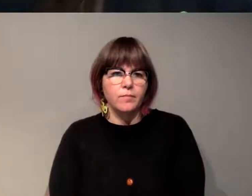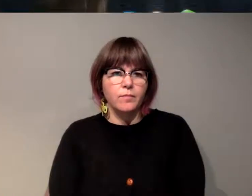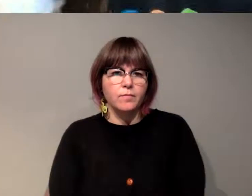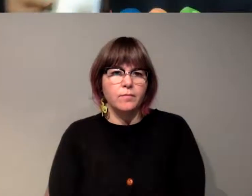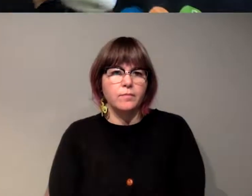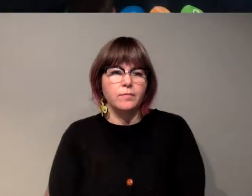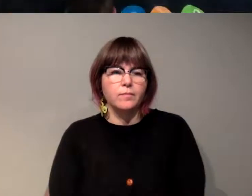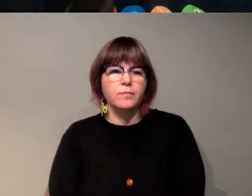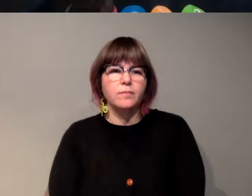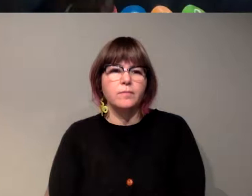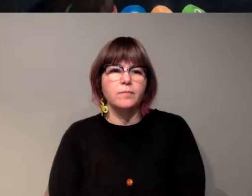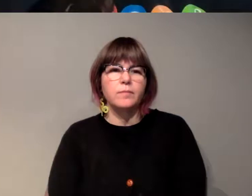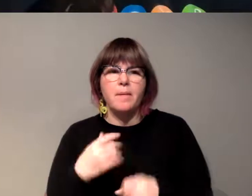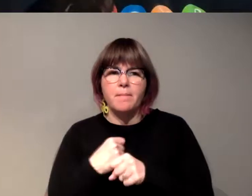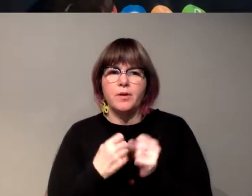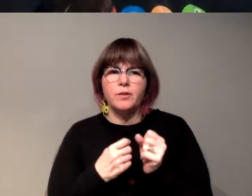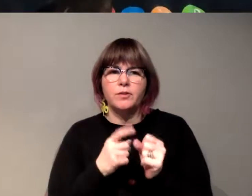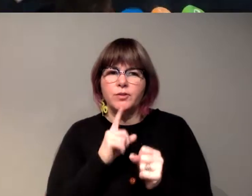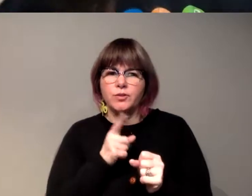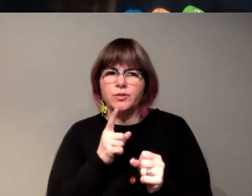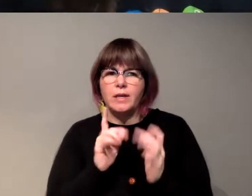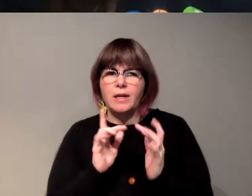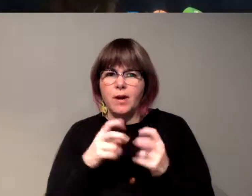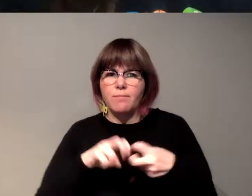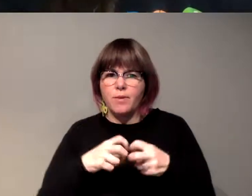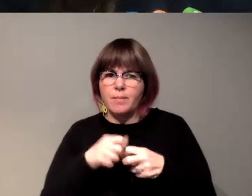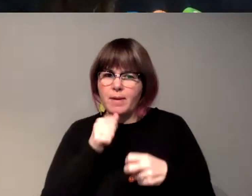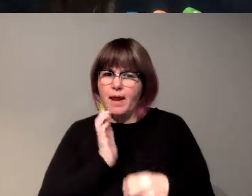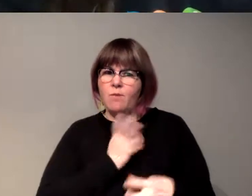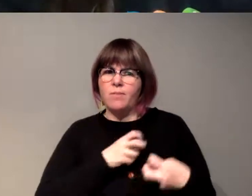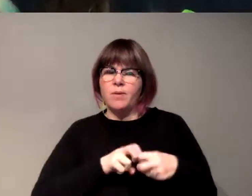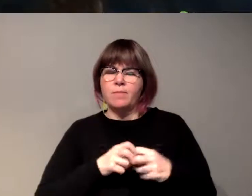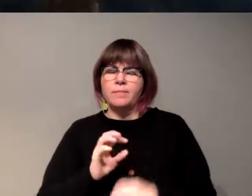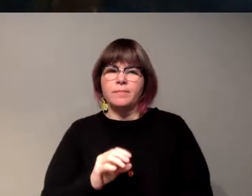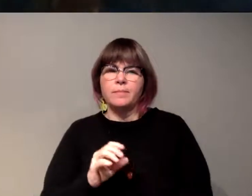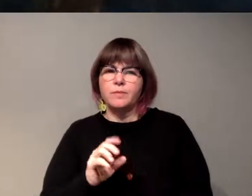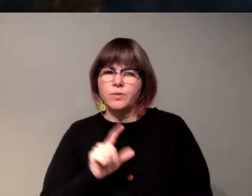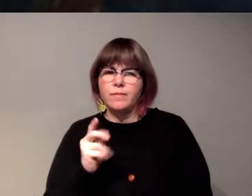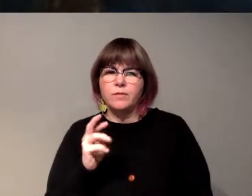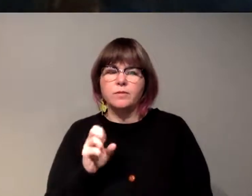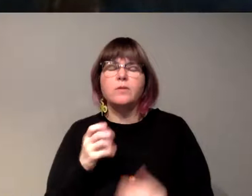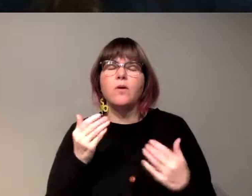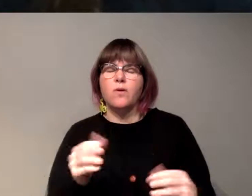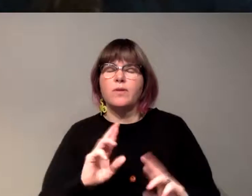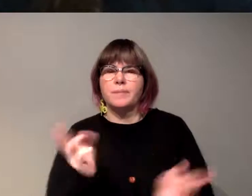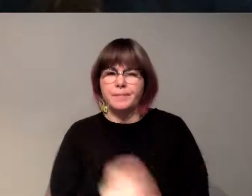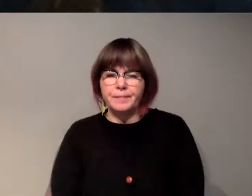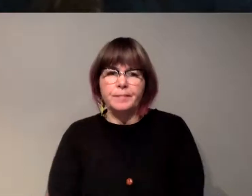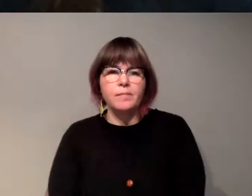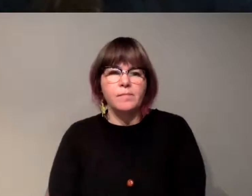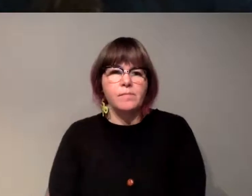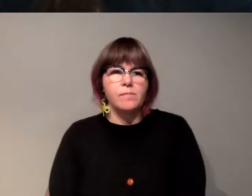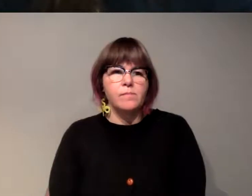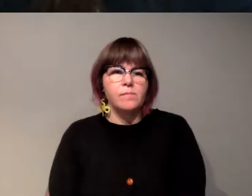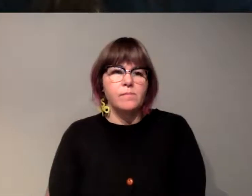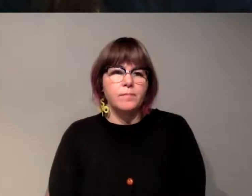just make sure that this is an internet bug and not a Zooniverse bug. But basically what you do is, here we go. I'm getting my connectivity back.